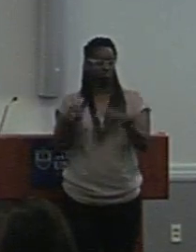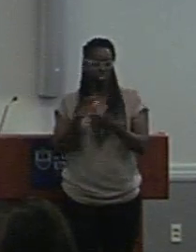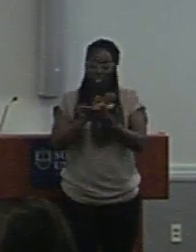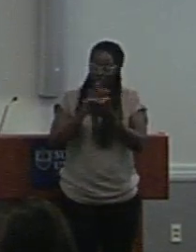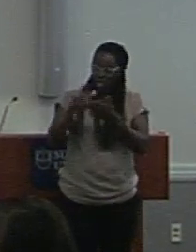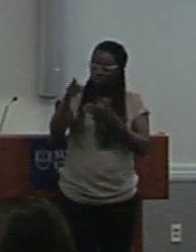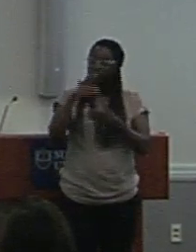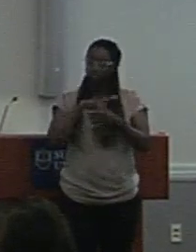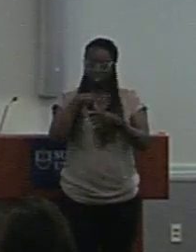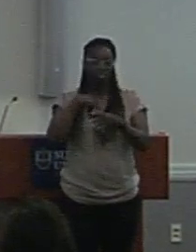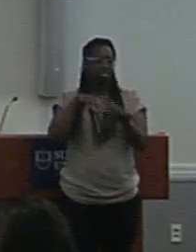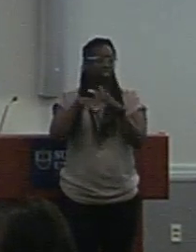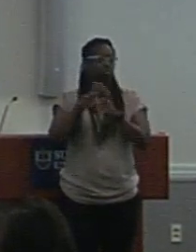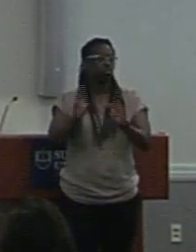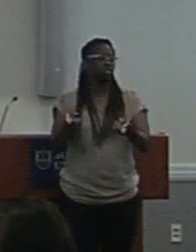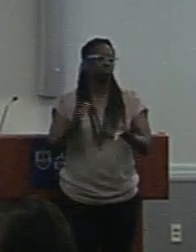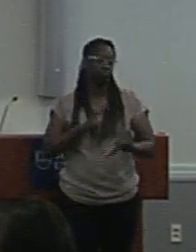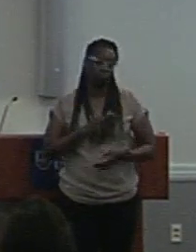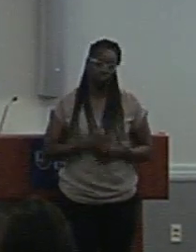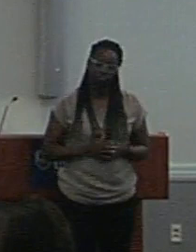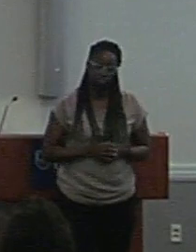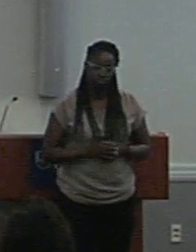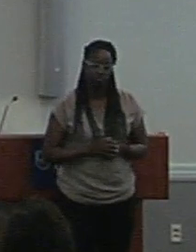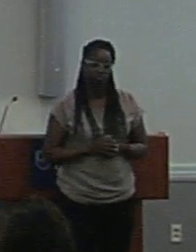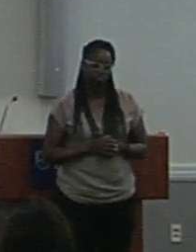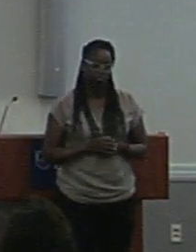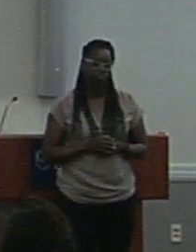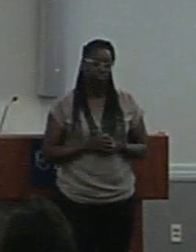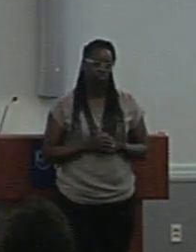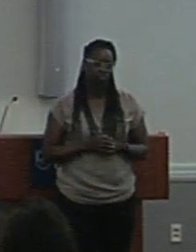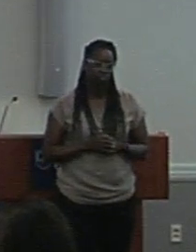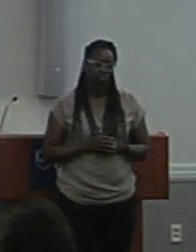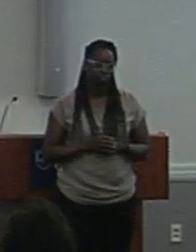the city of Boston.